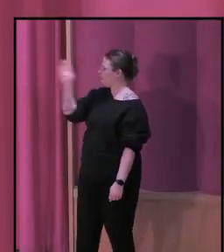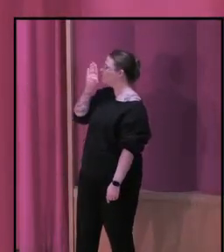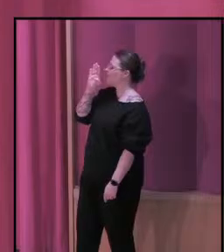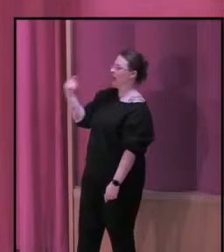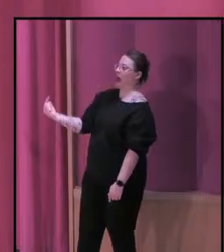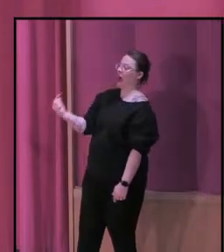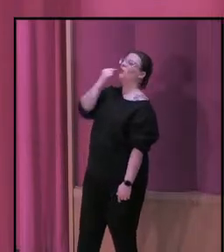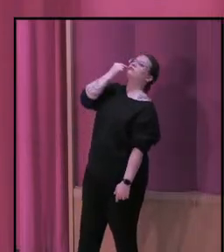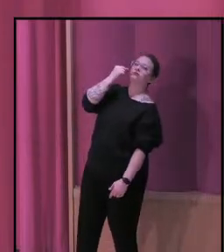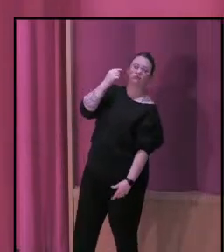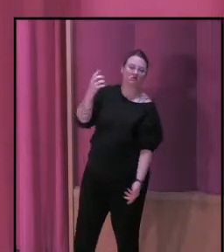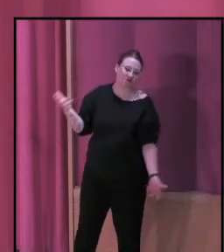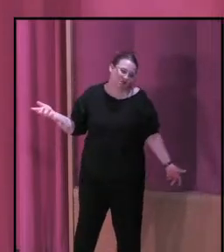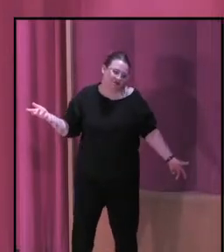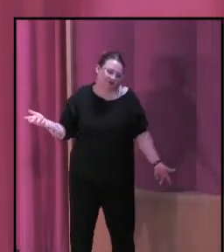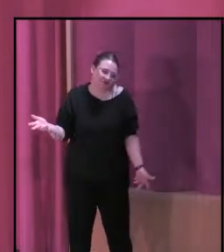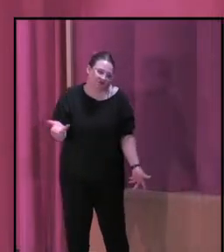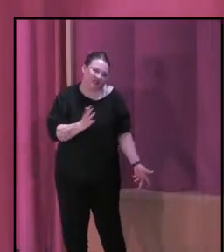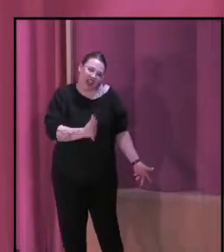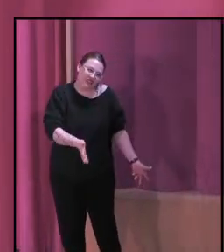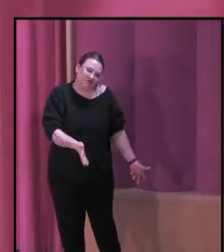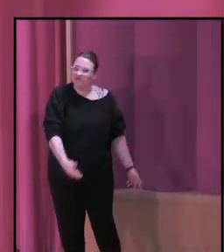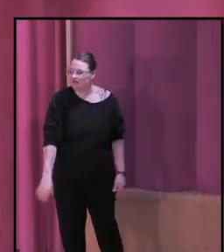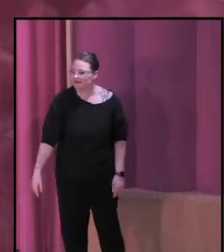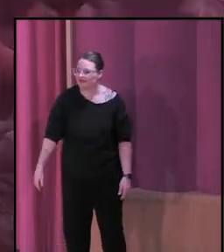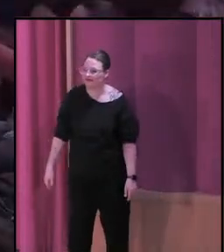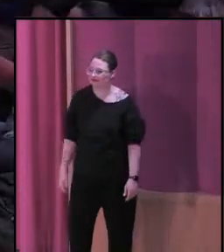gullet. What could go wrong?